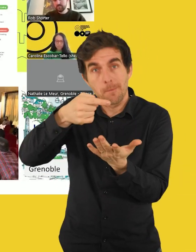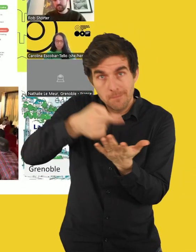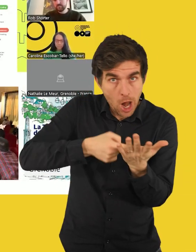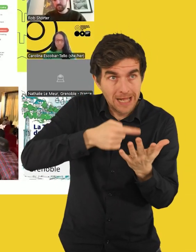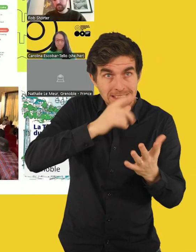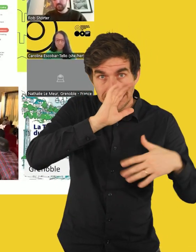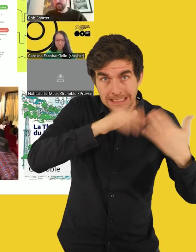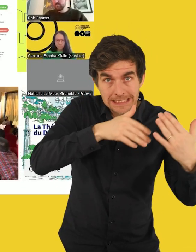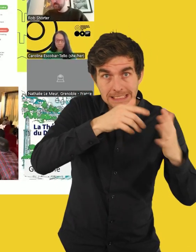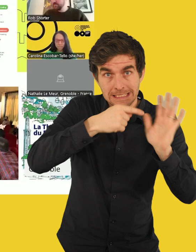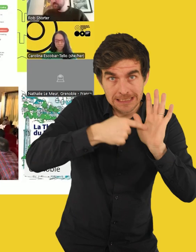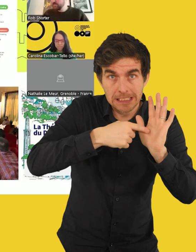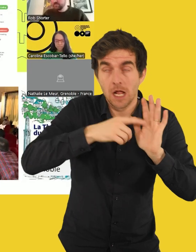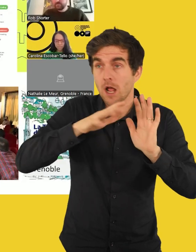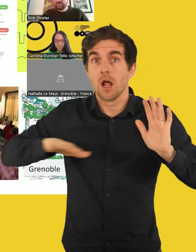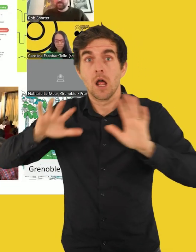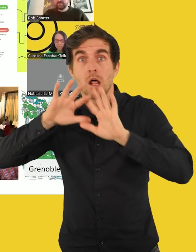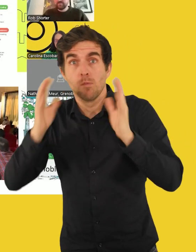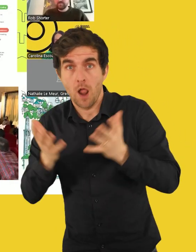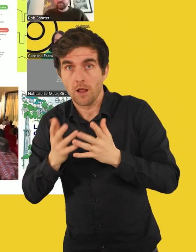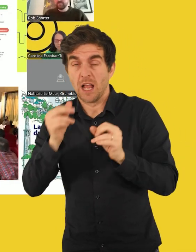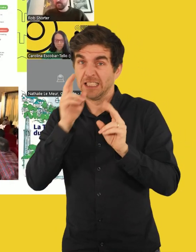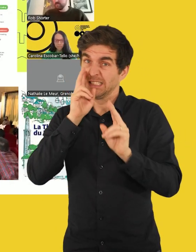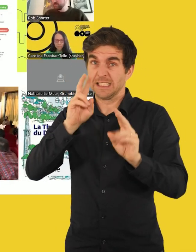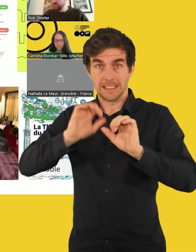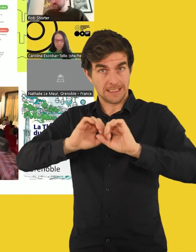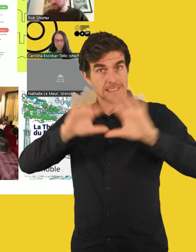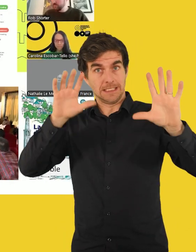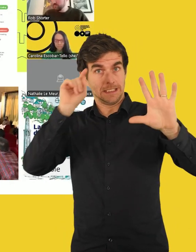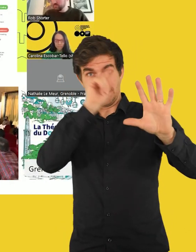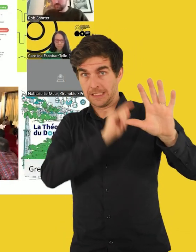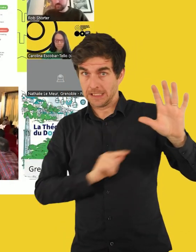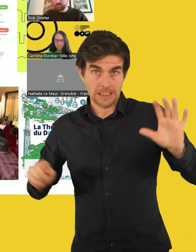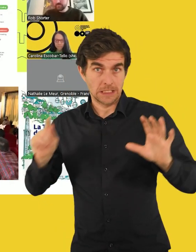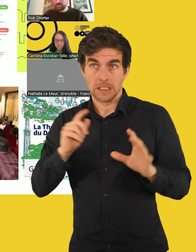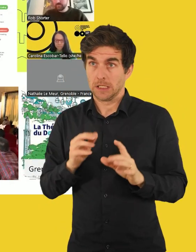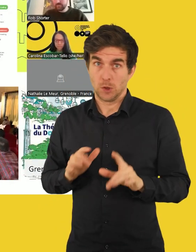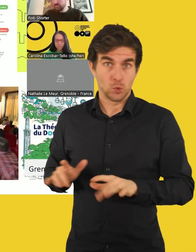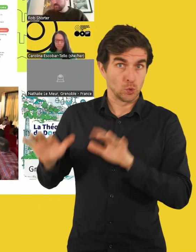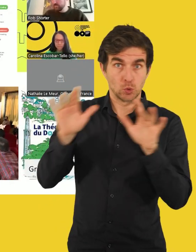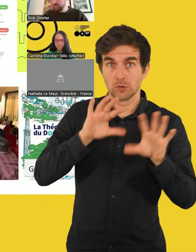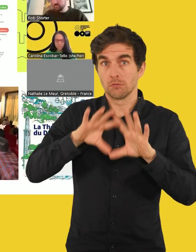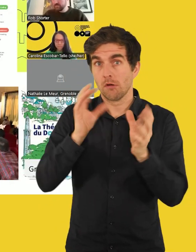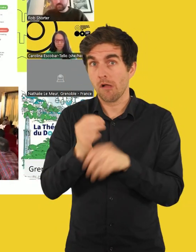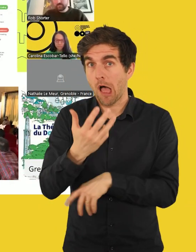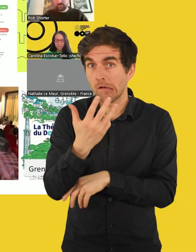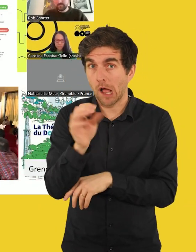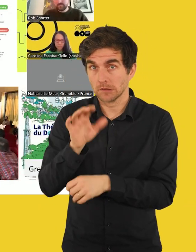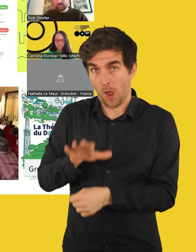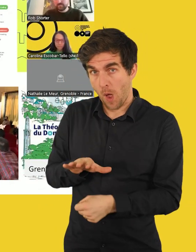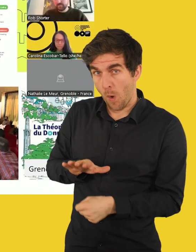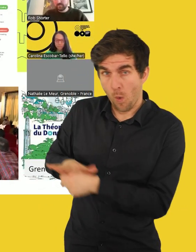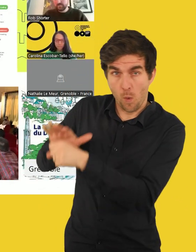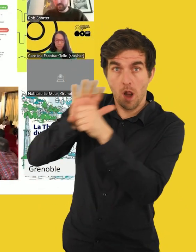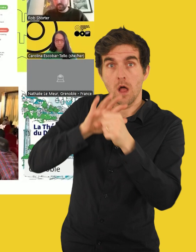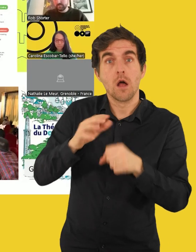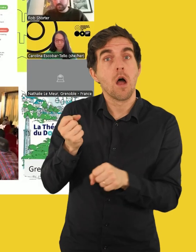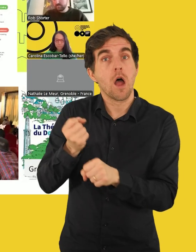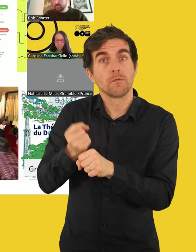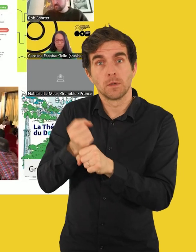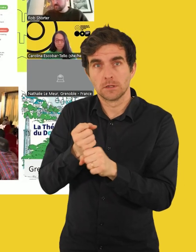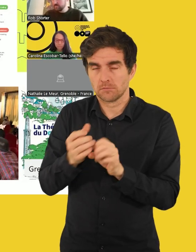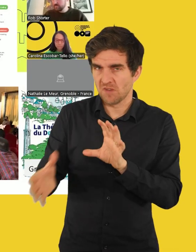with local policymakers all over the world. You can see this map of many of the places that are using it. Over 90 local governments